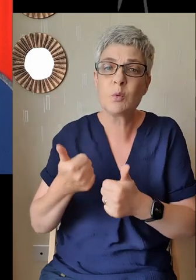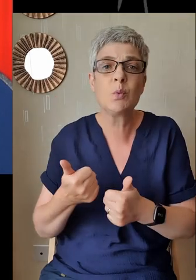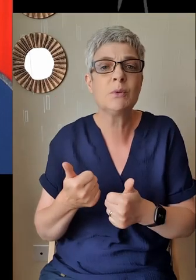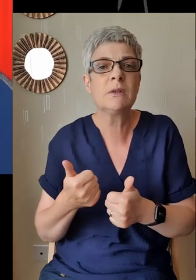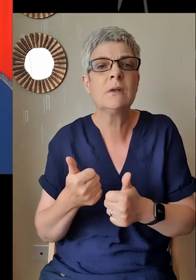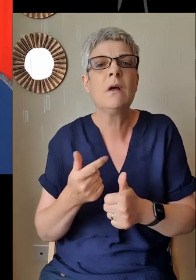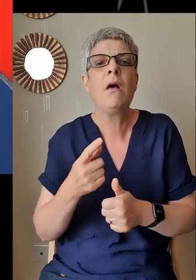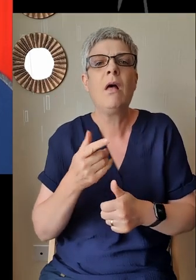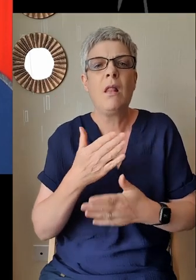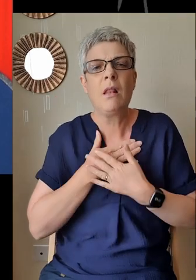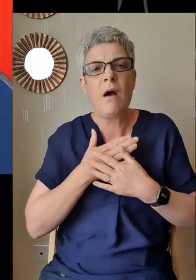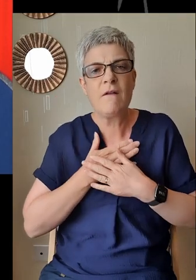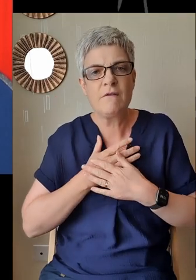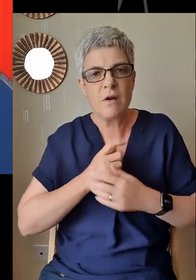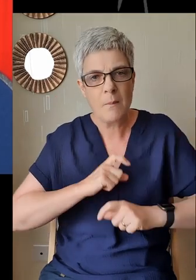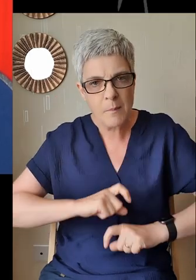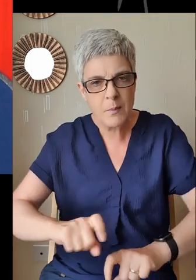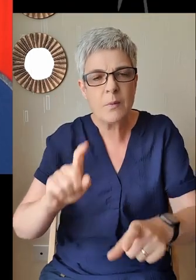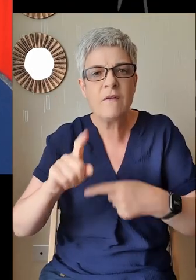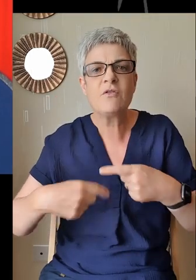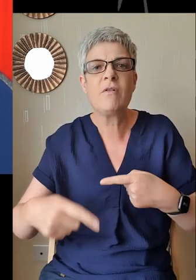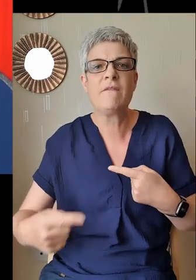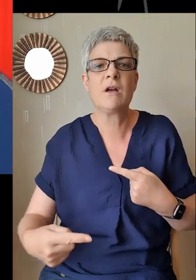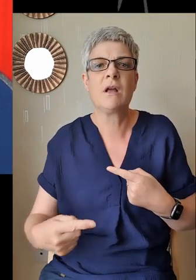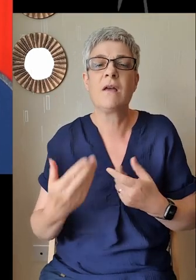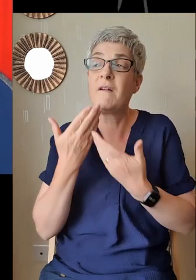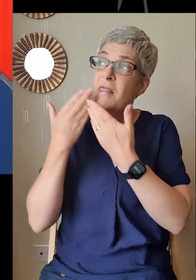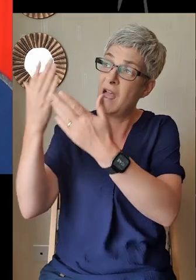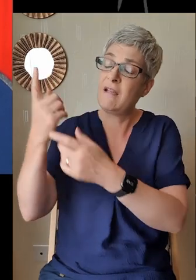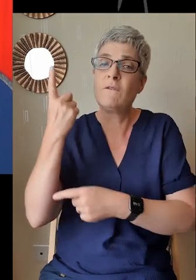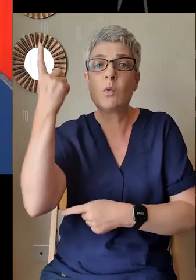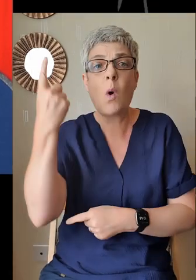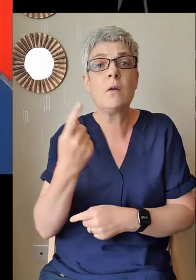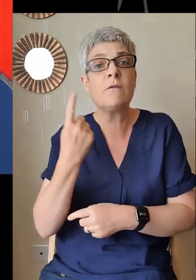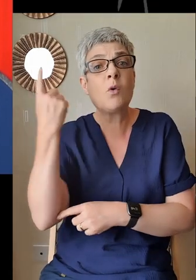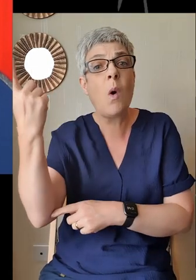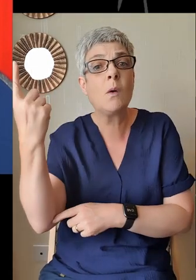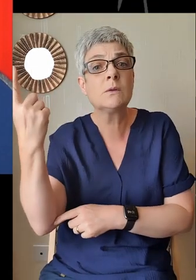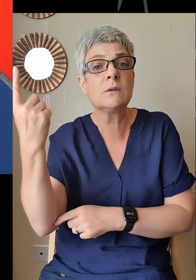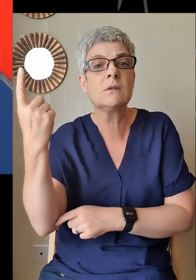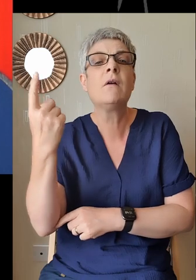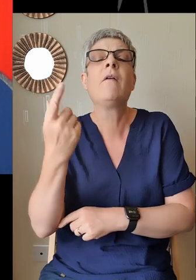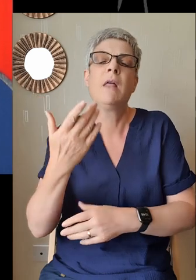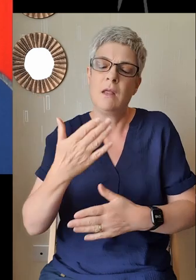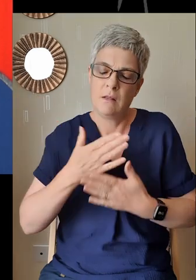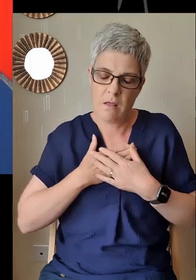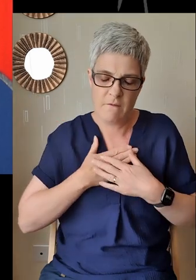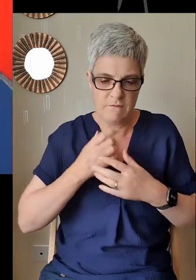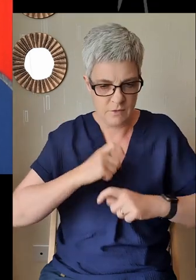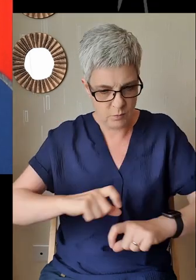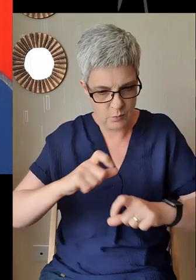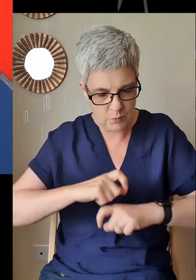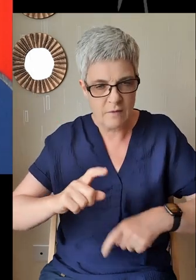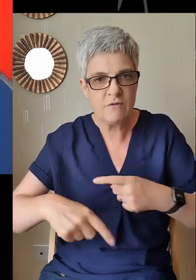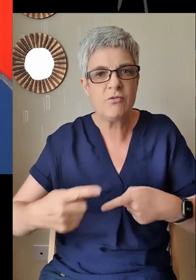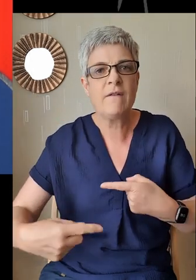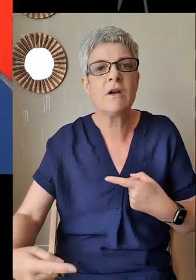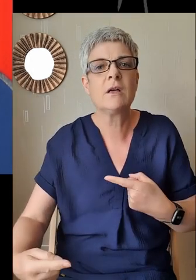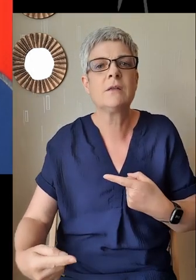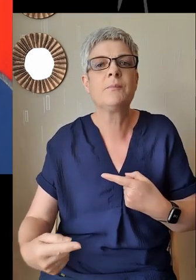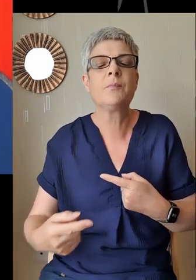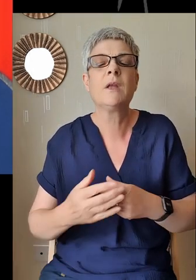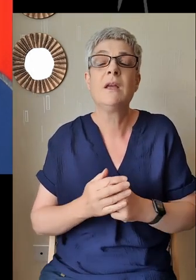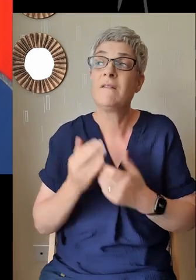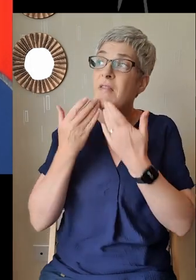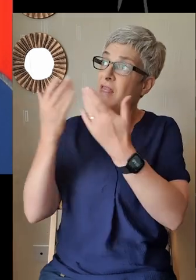love endures forever. Give thanks to the God of gods. His love endures forever. Give thanks to the